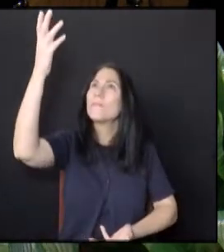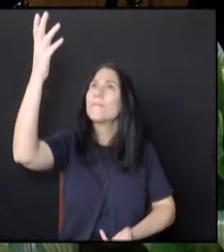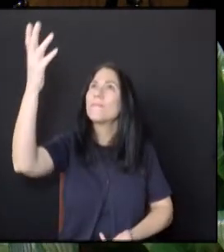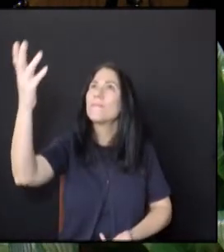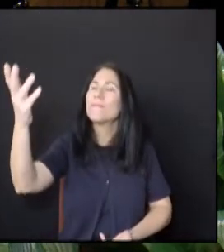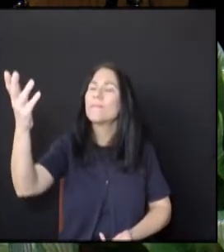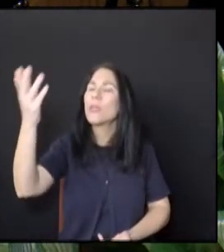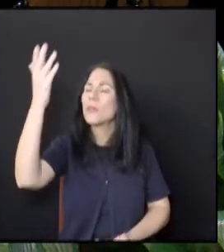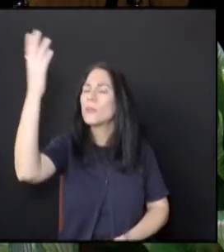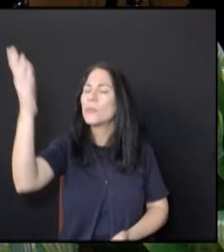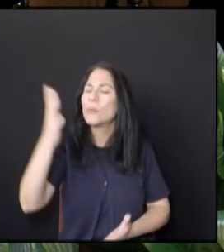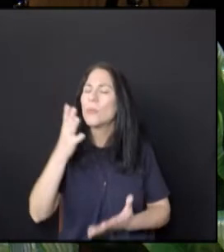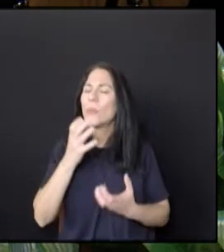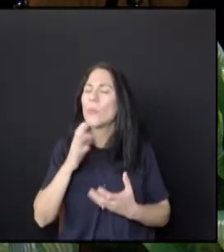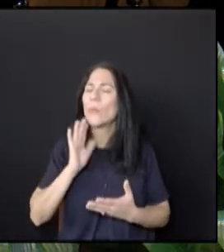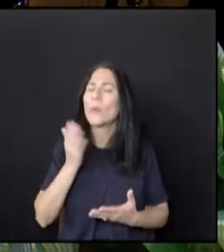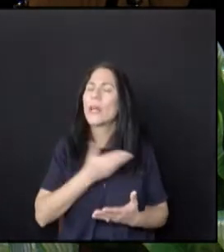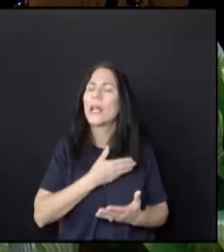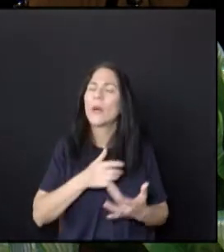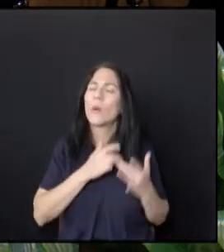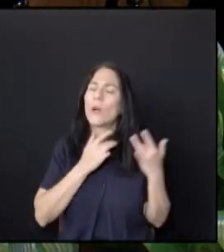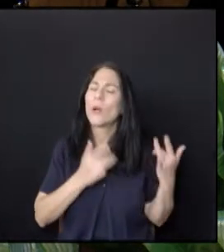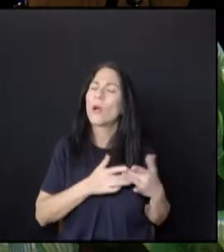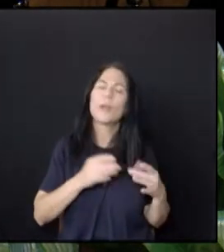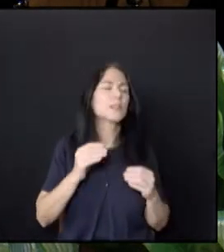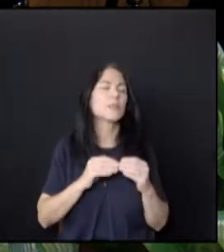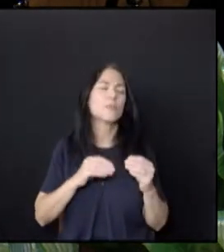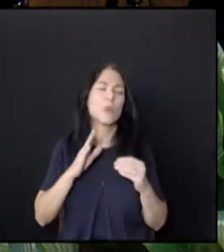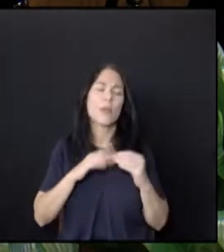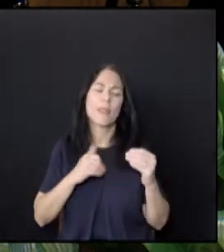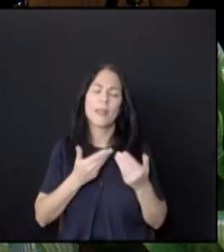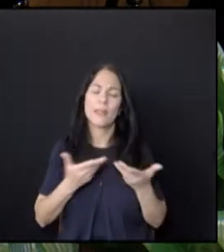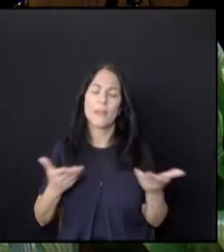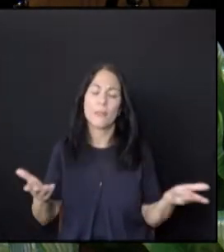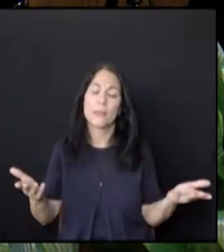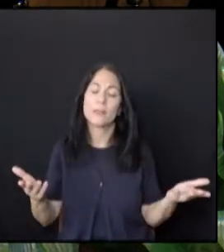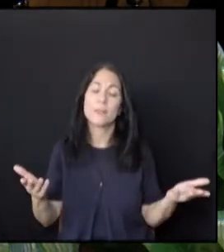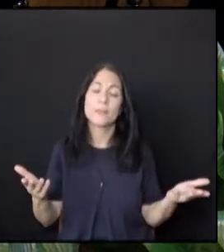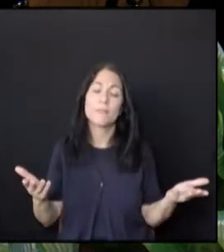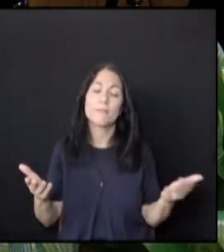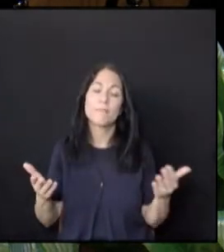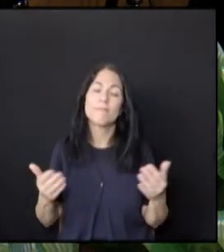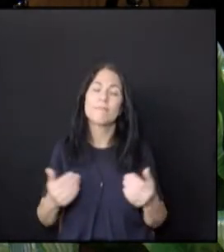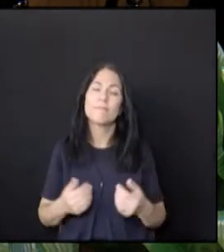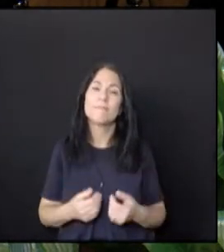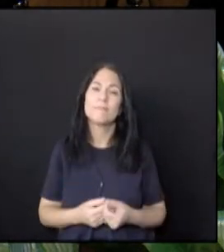You desire our hearts more than those other things anyway.